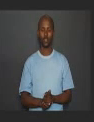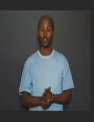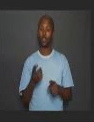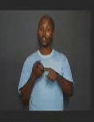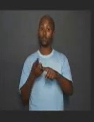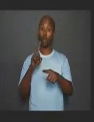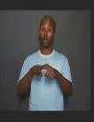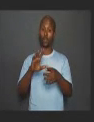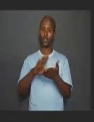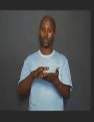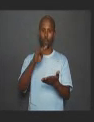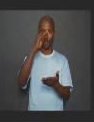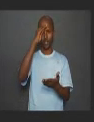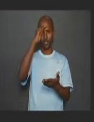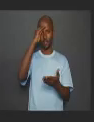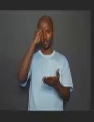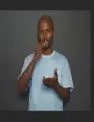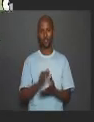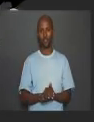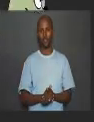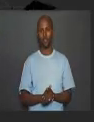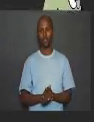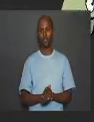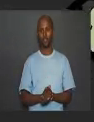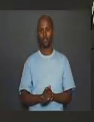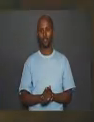Let's get back to our lesson.